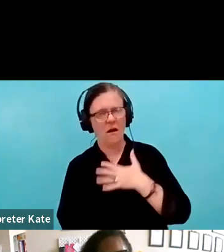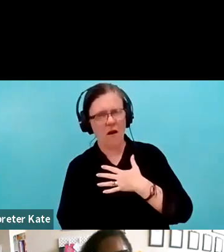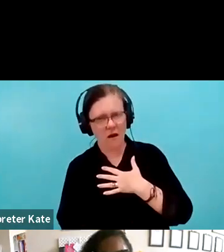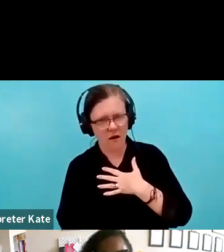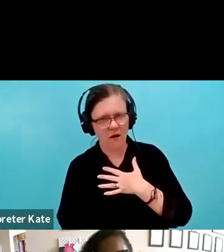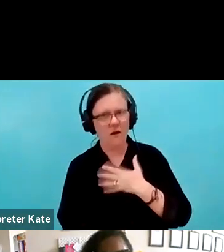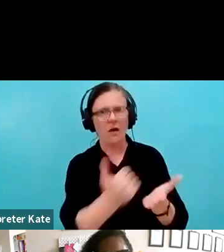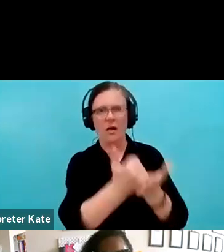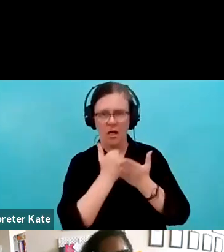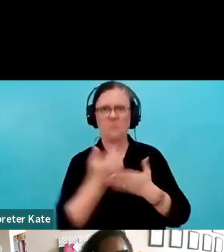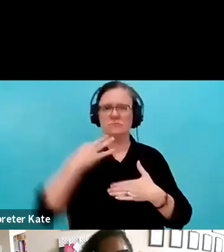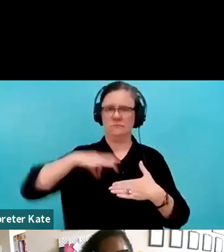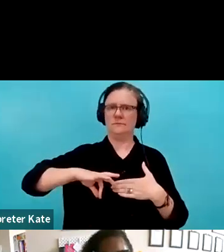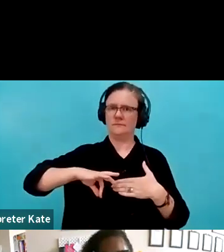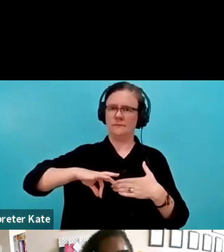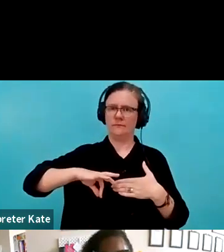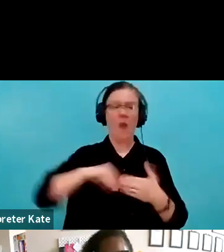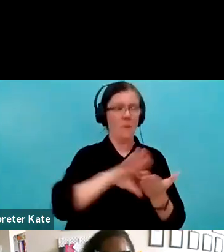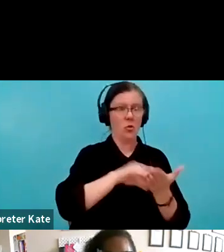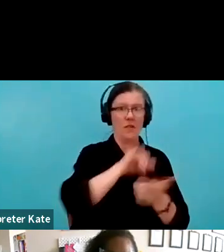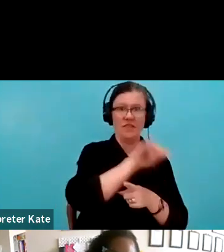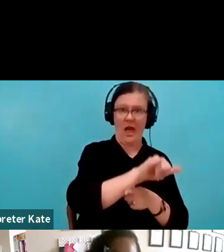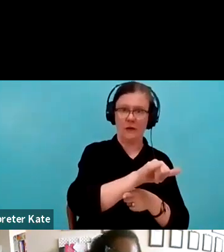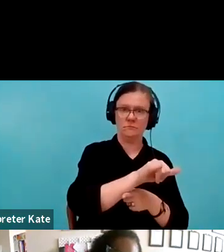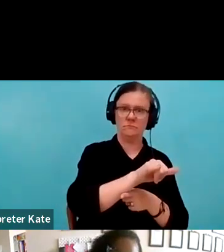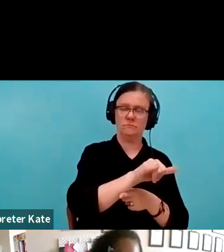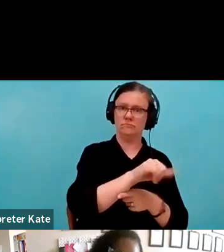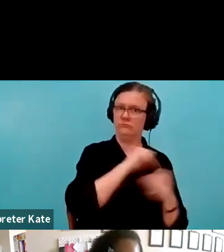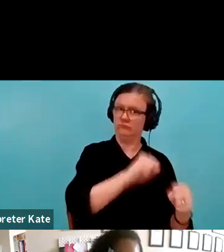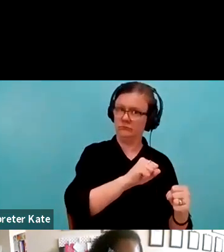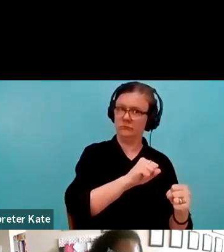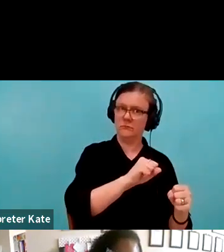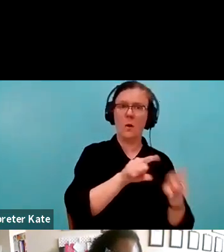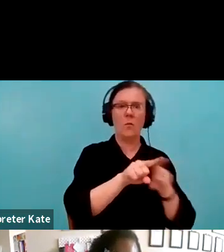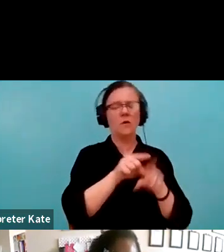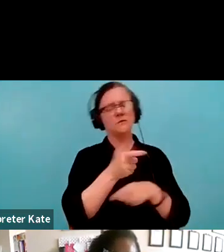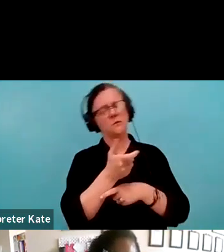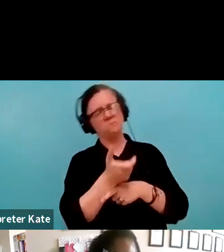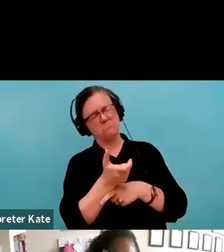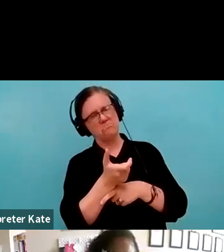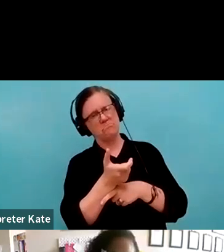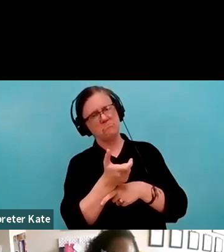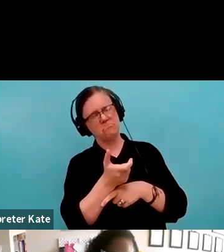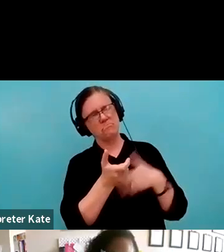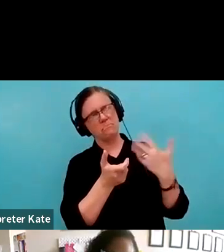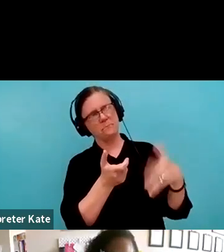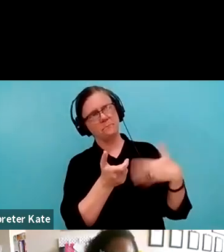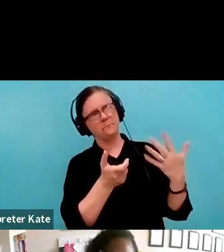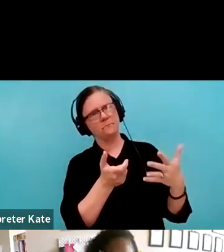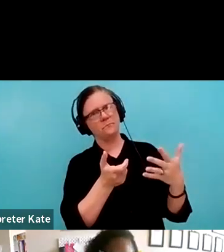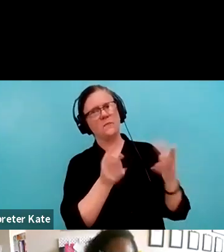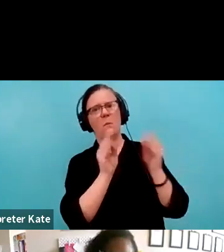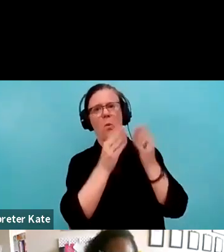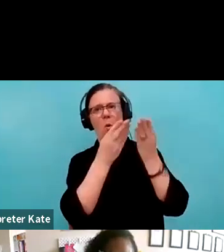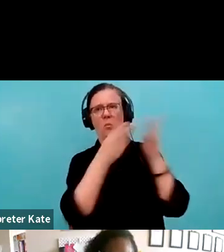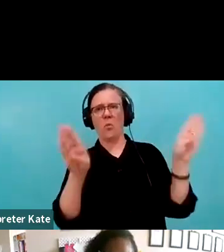me, not only in kind of learning about that, which was very powerful, but in just kind of like getting a broader,